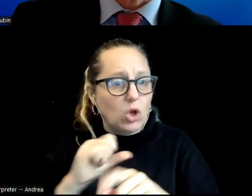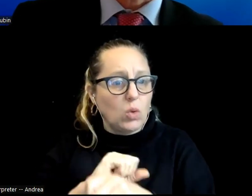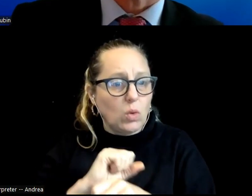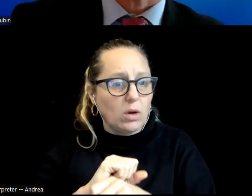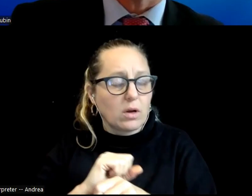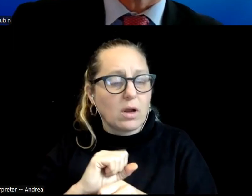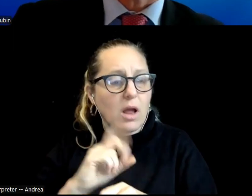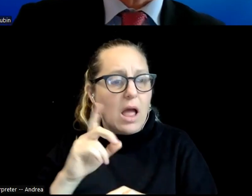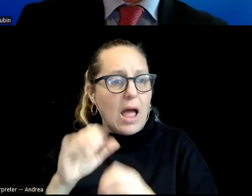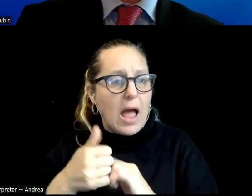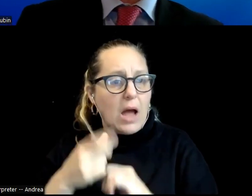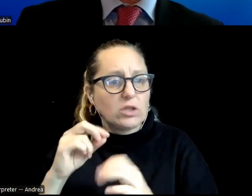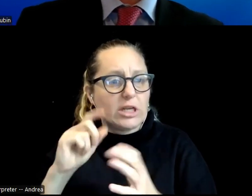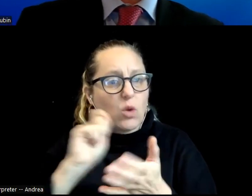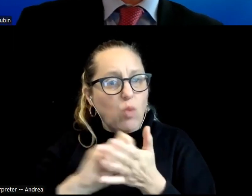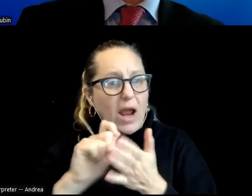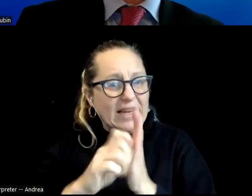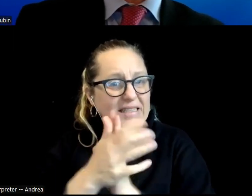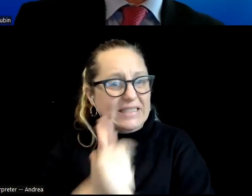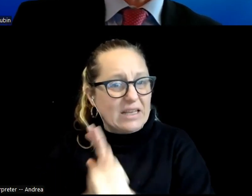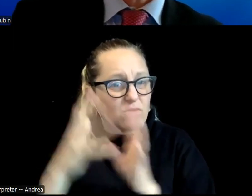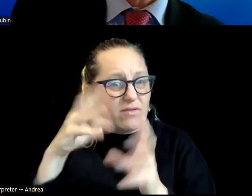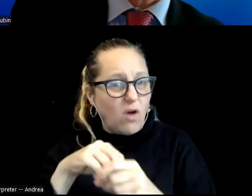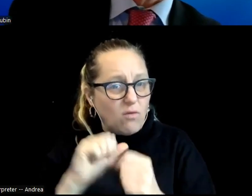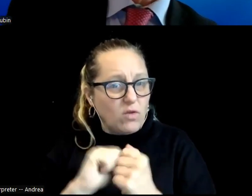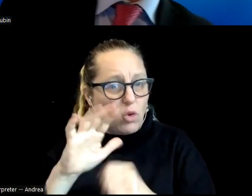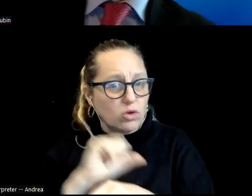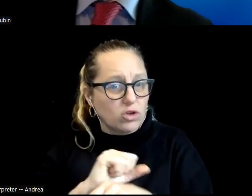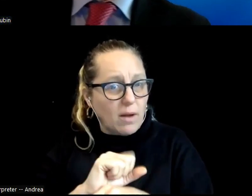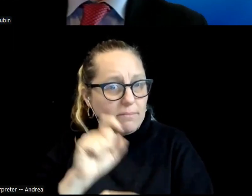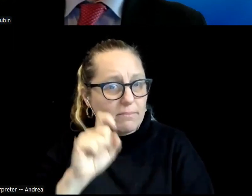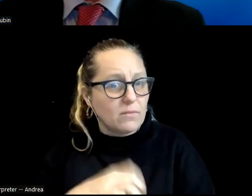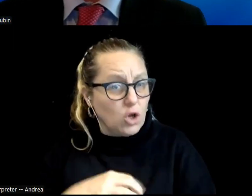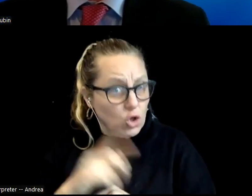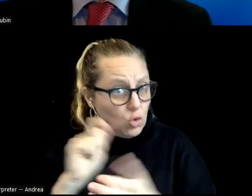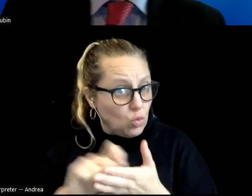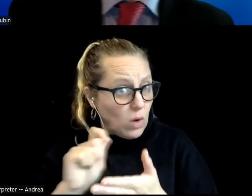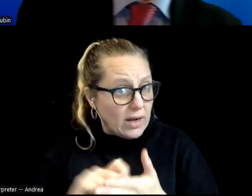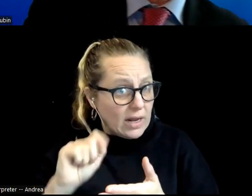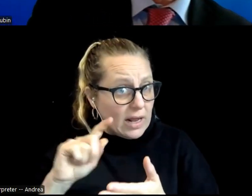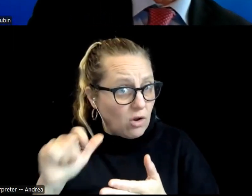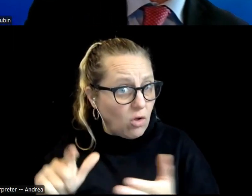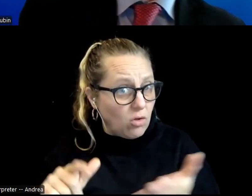did writing skills play a factor in your job? Were you writing at all?